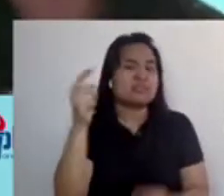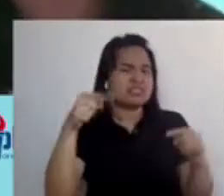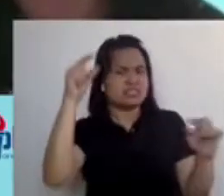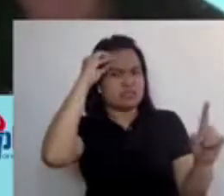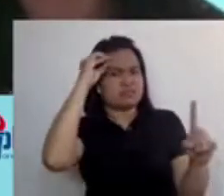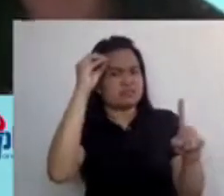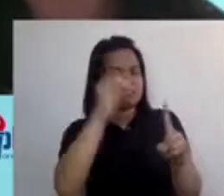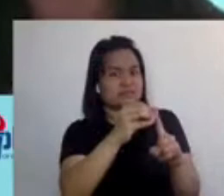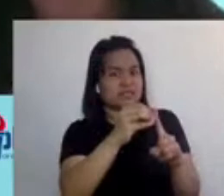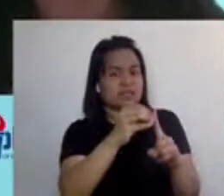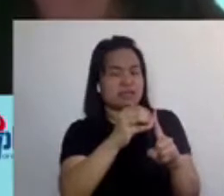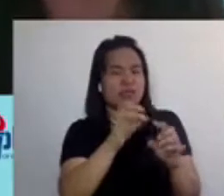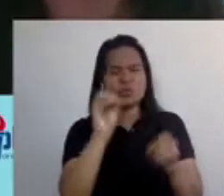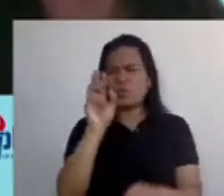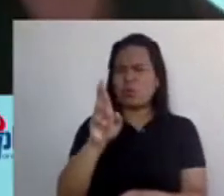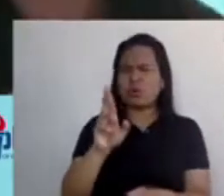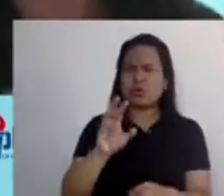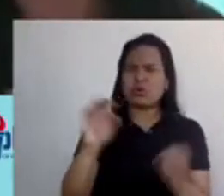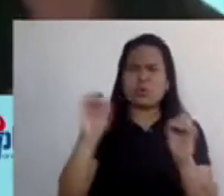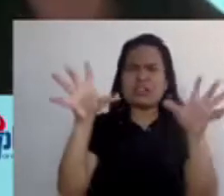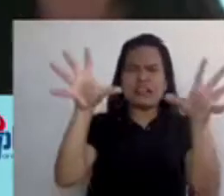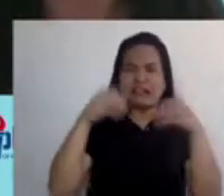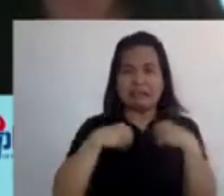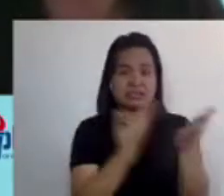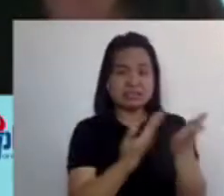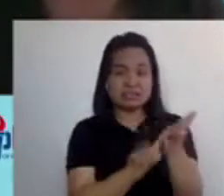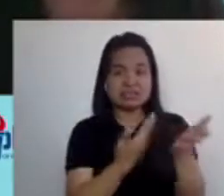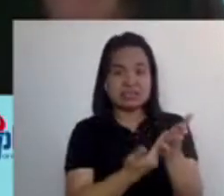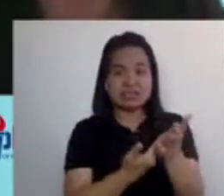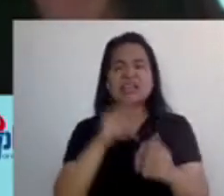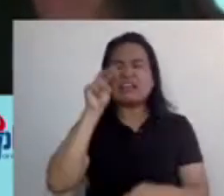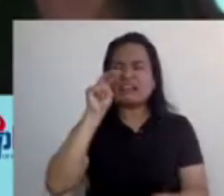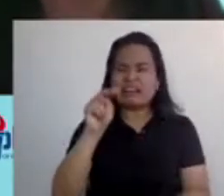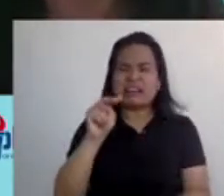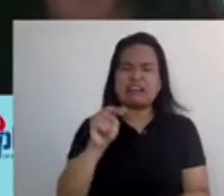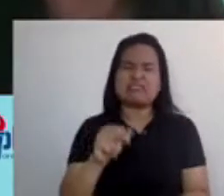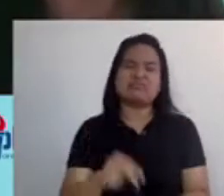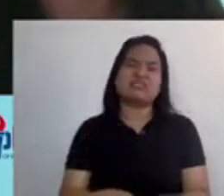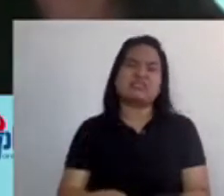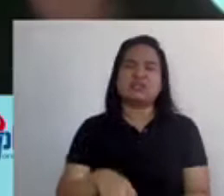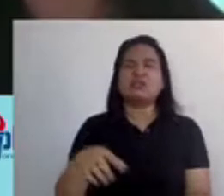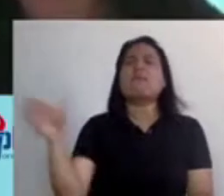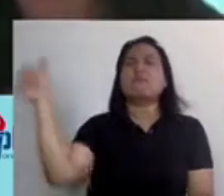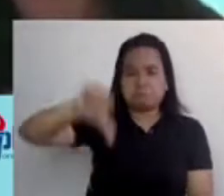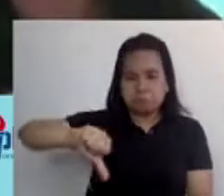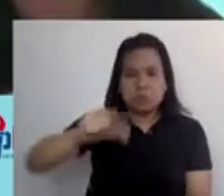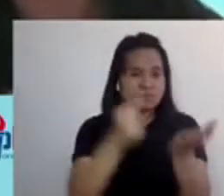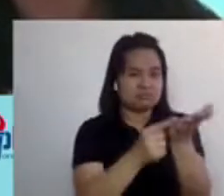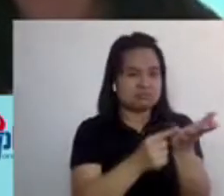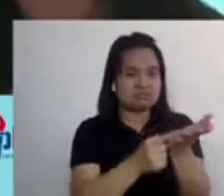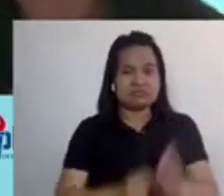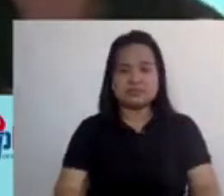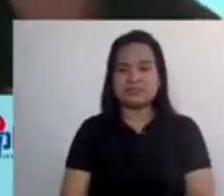no acceptable evidence was shown, then that will equate to a rating of 4. So let's take a look into what